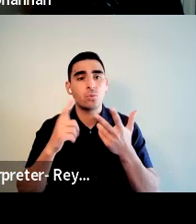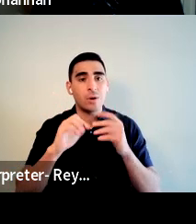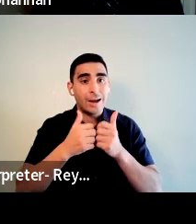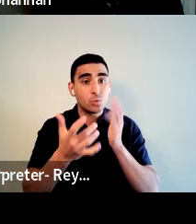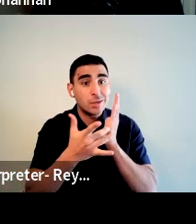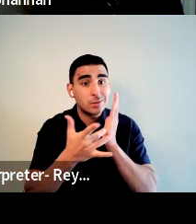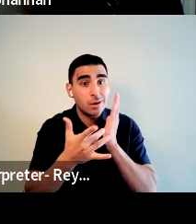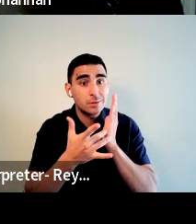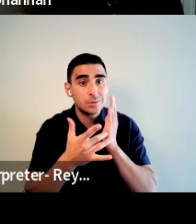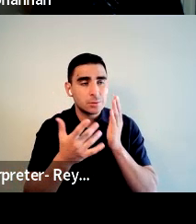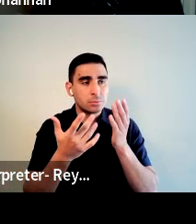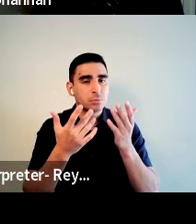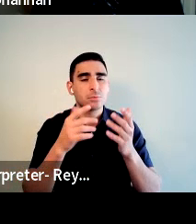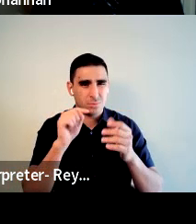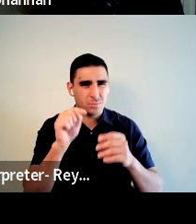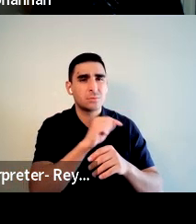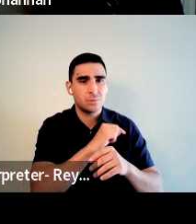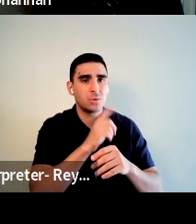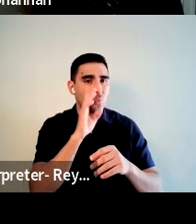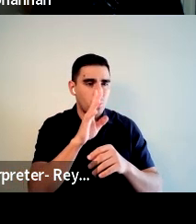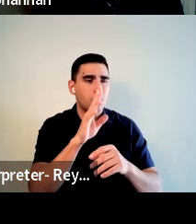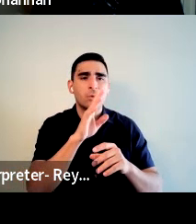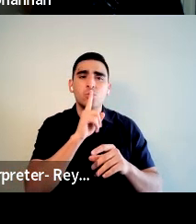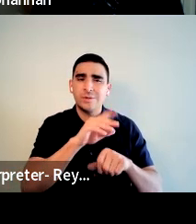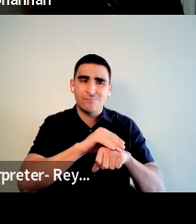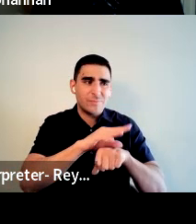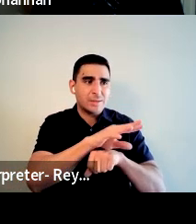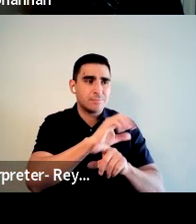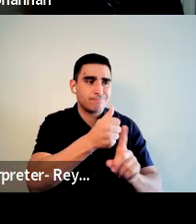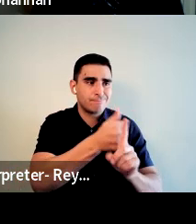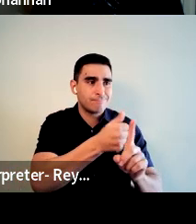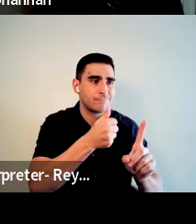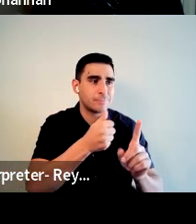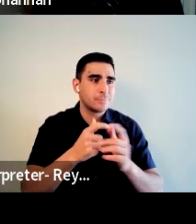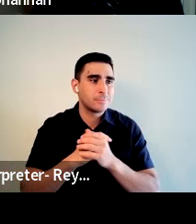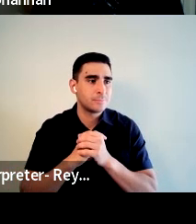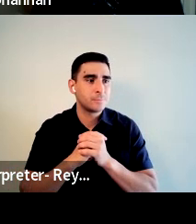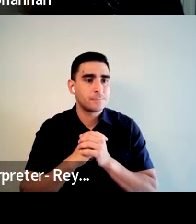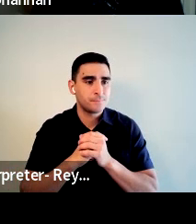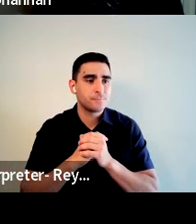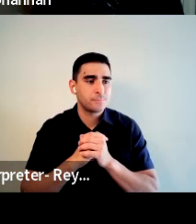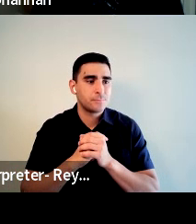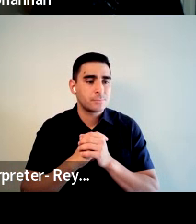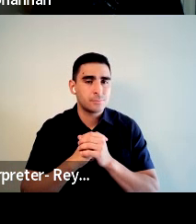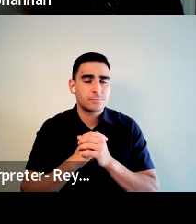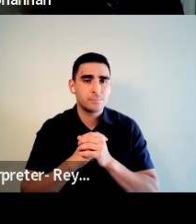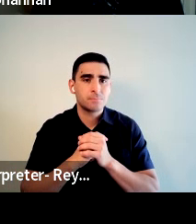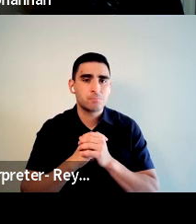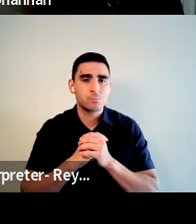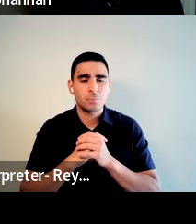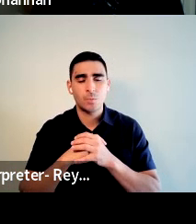to access that, that's all going to affect the end product and really have it be less effective in the long run.